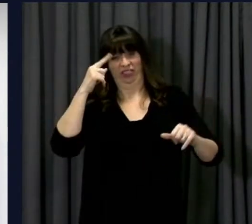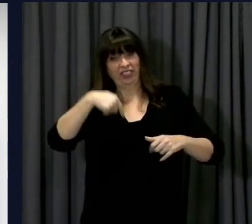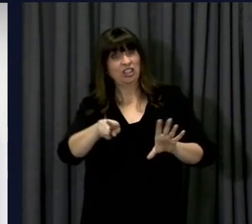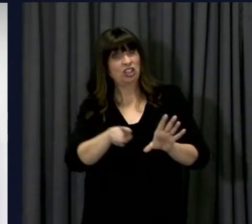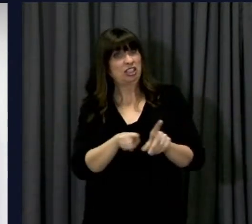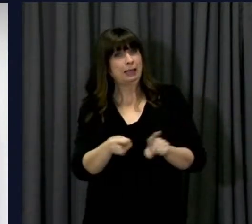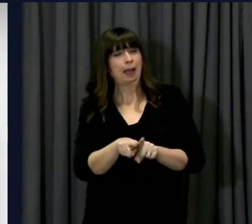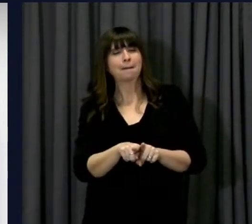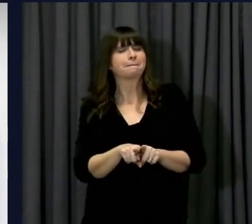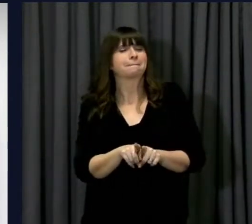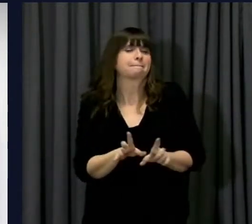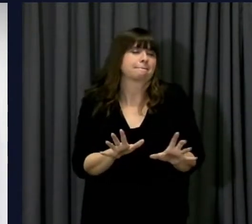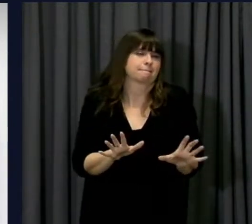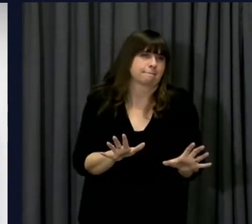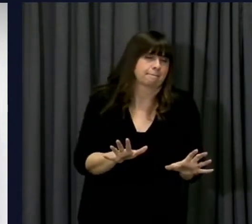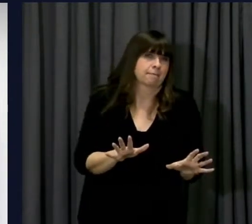on